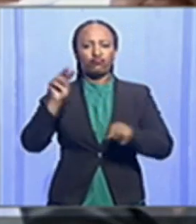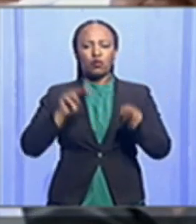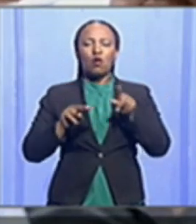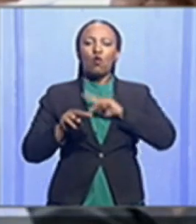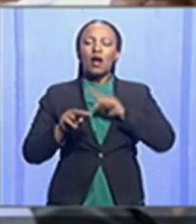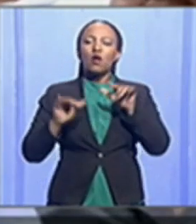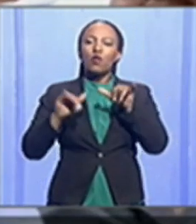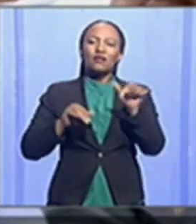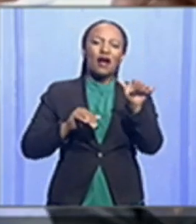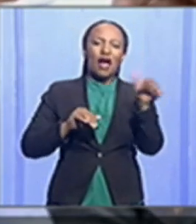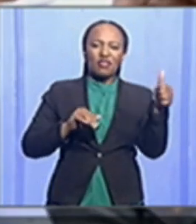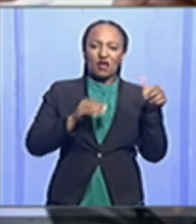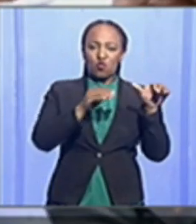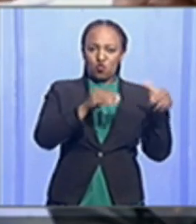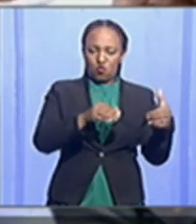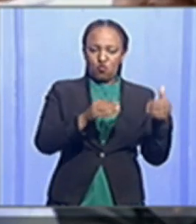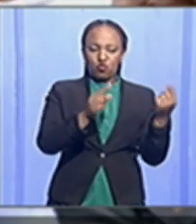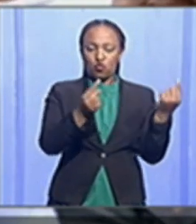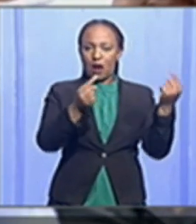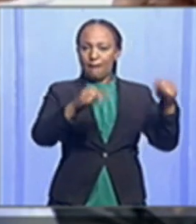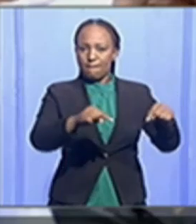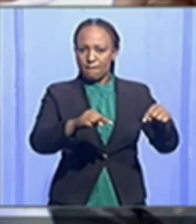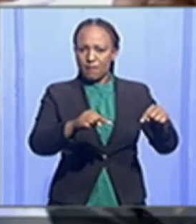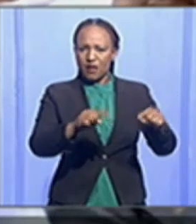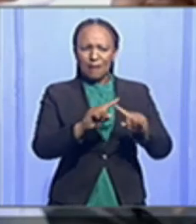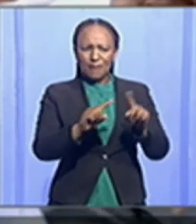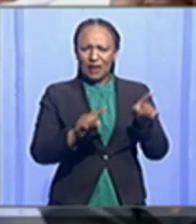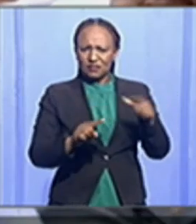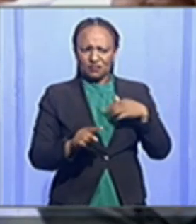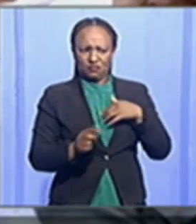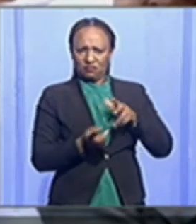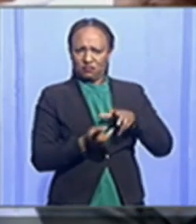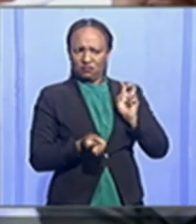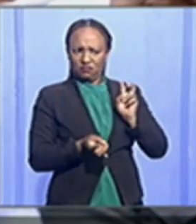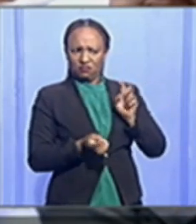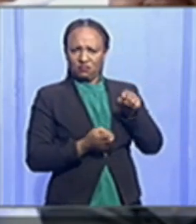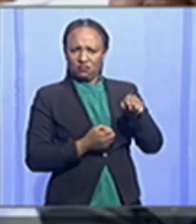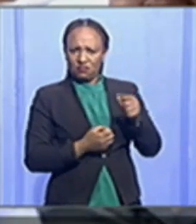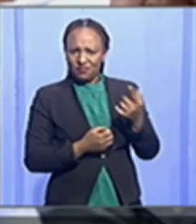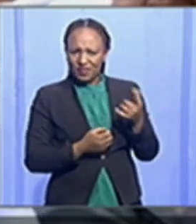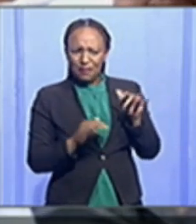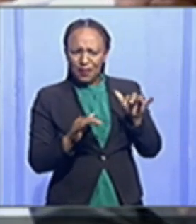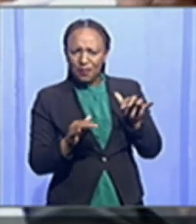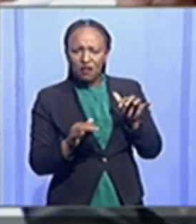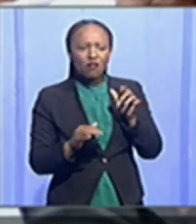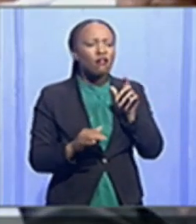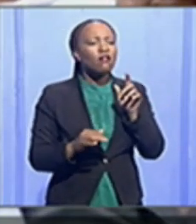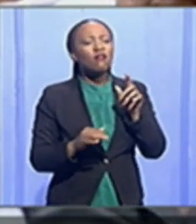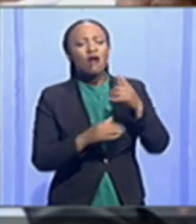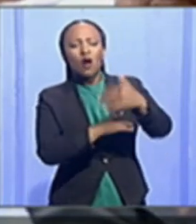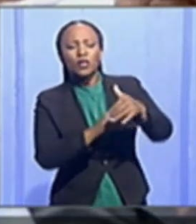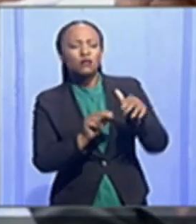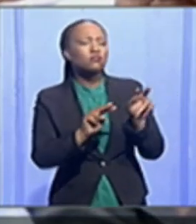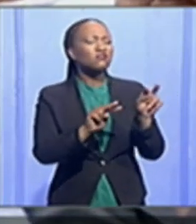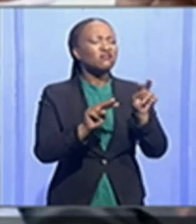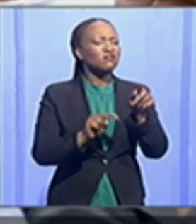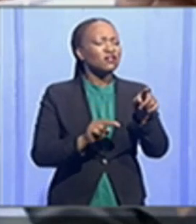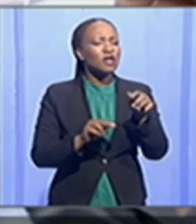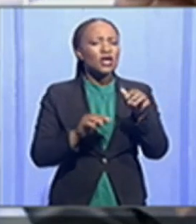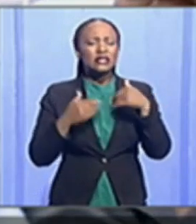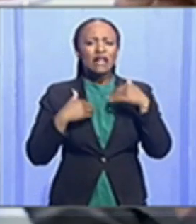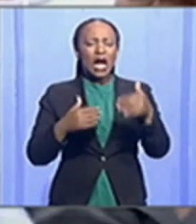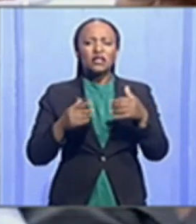another group of people. But then to their surprise, the people that they were checking outside started shooting